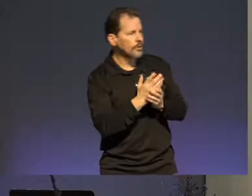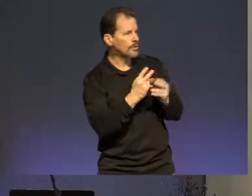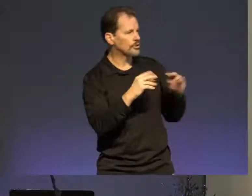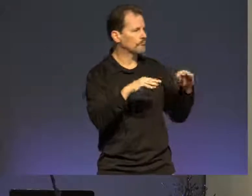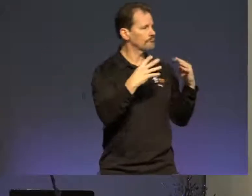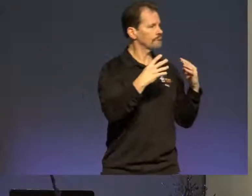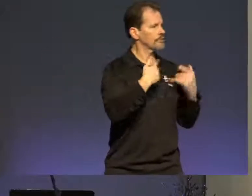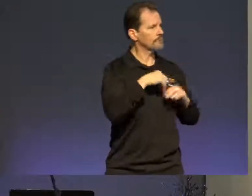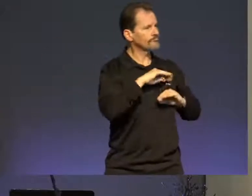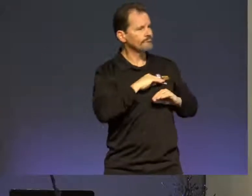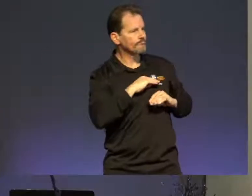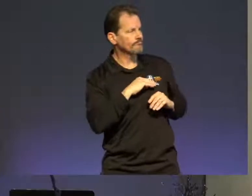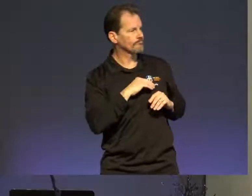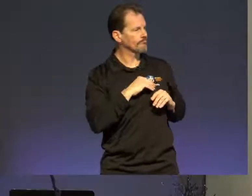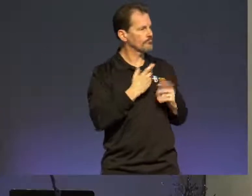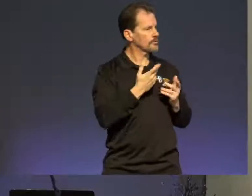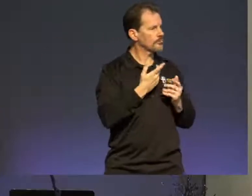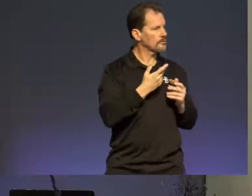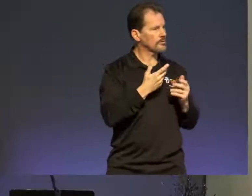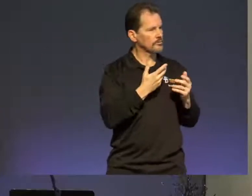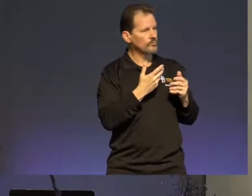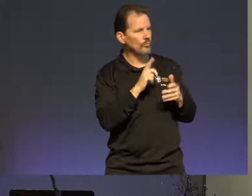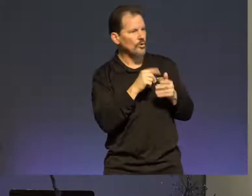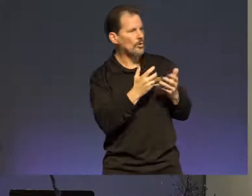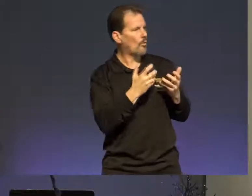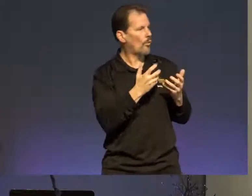Lord, I pray that you might purge our hearts.